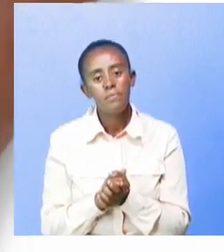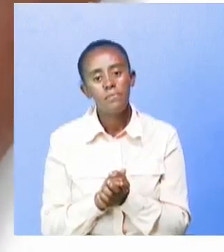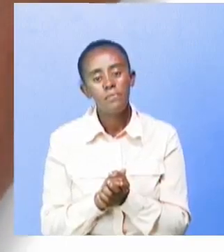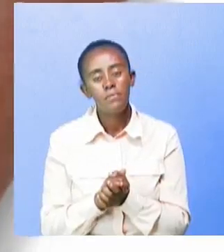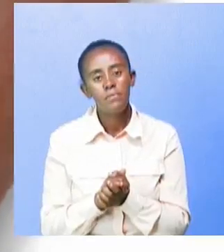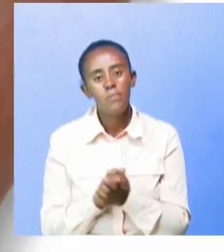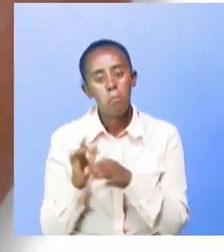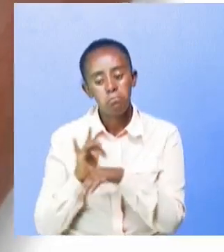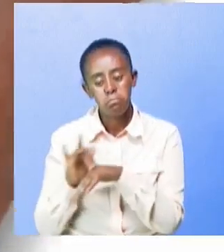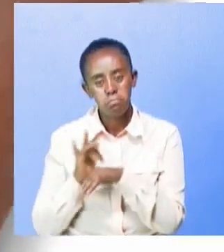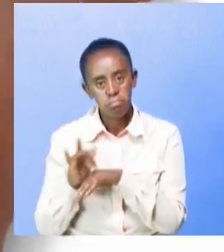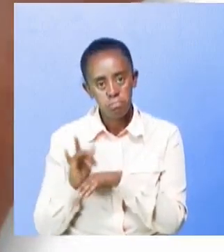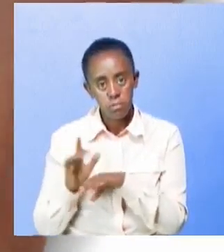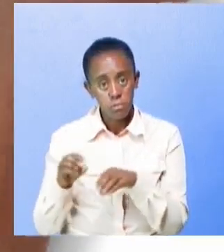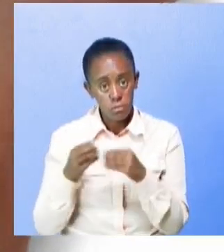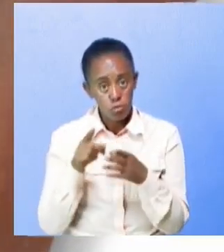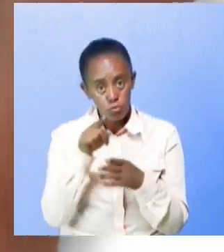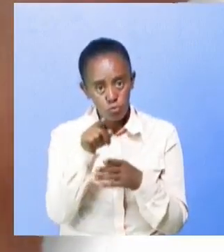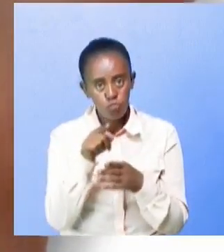blank spaces.